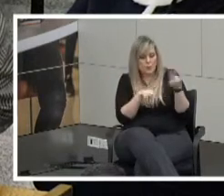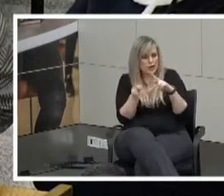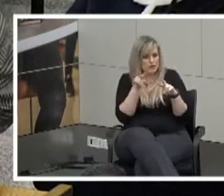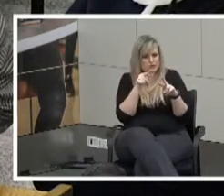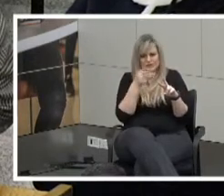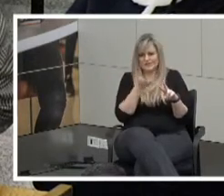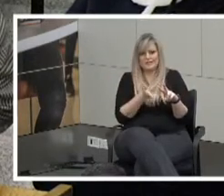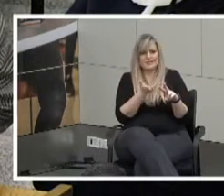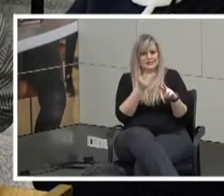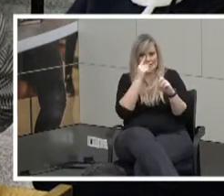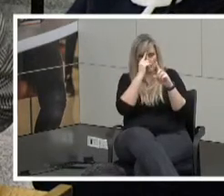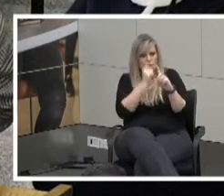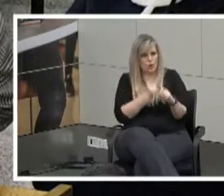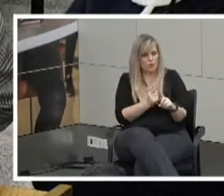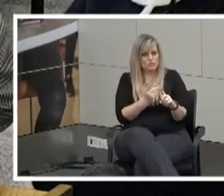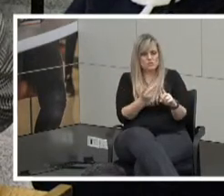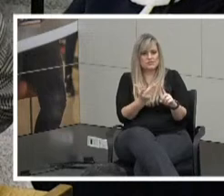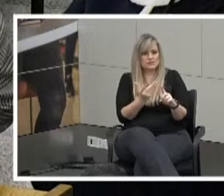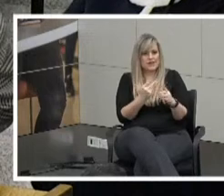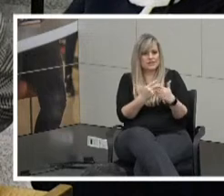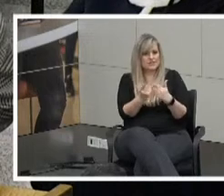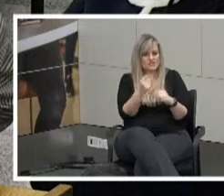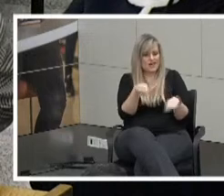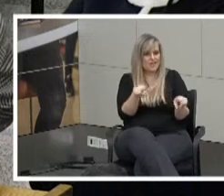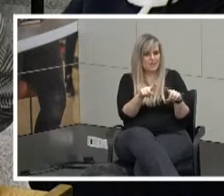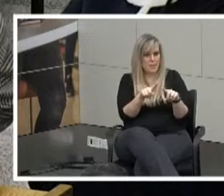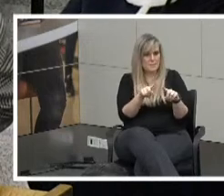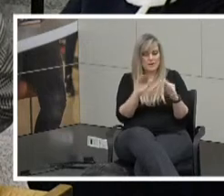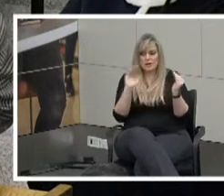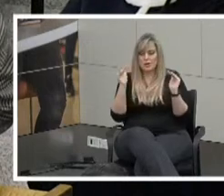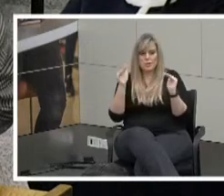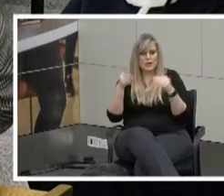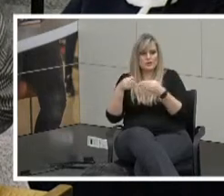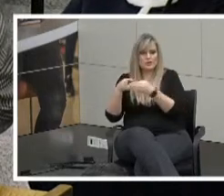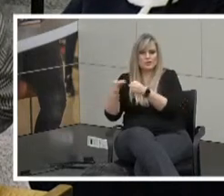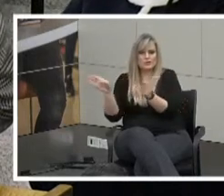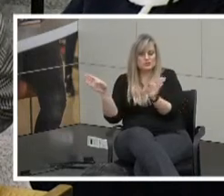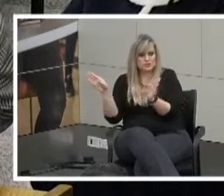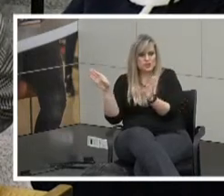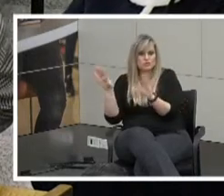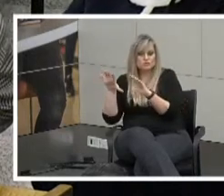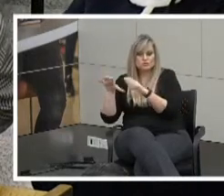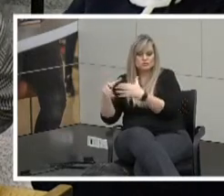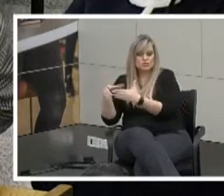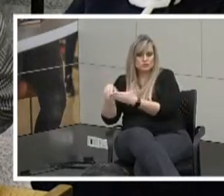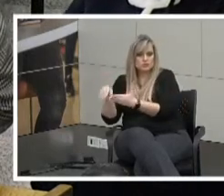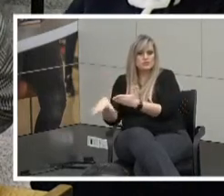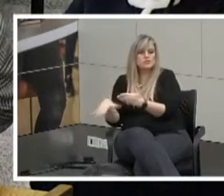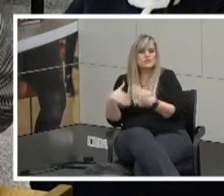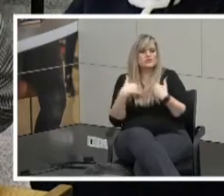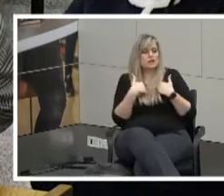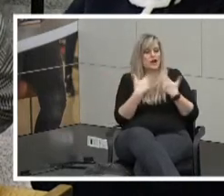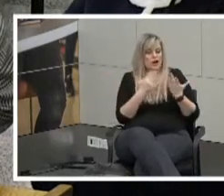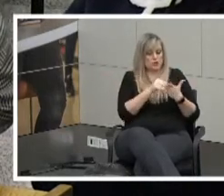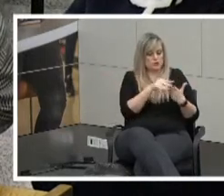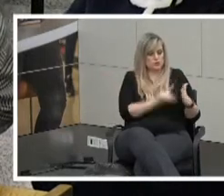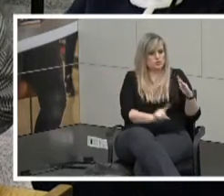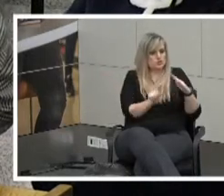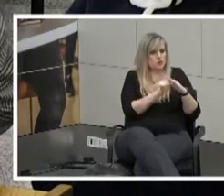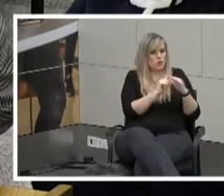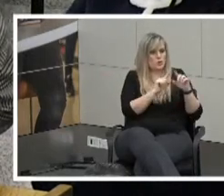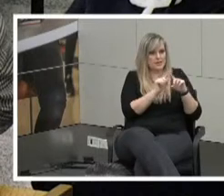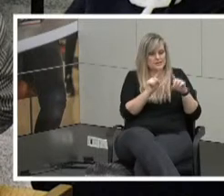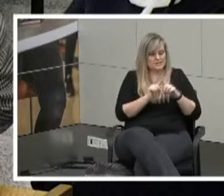the monitoring of their goals has failed them compared to the general population our students come at different intervals in the